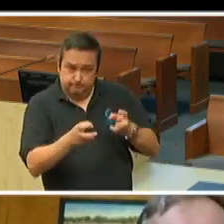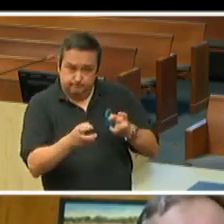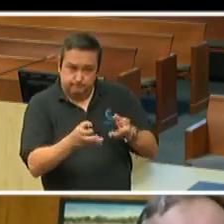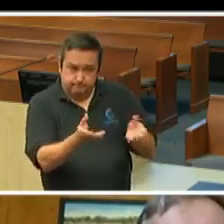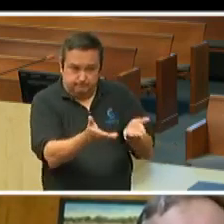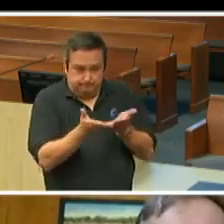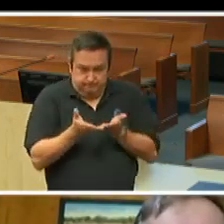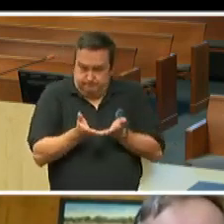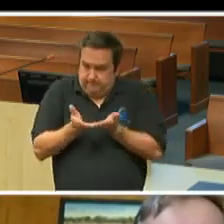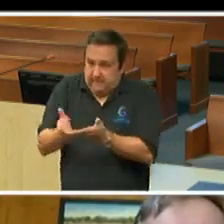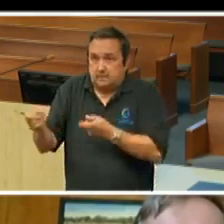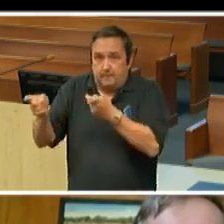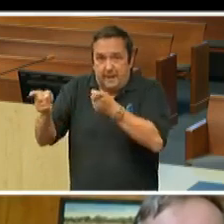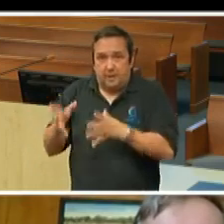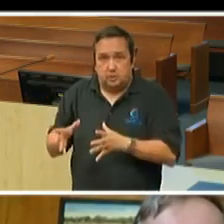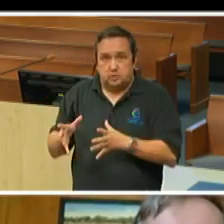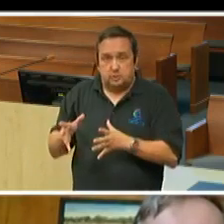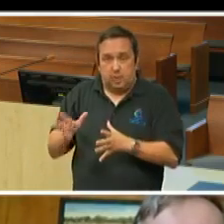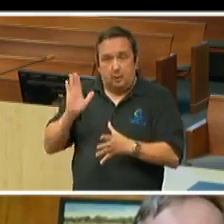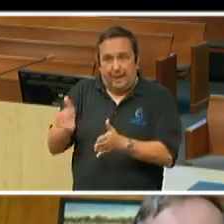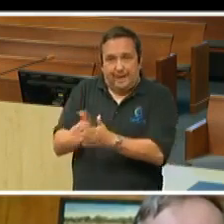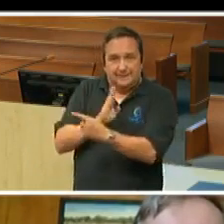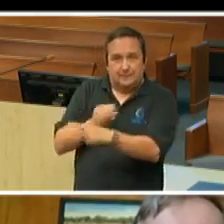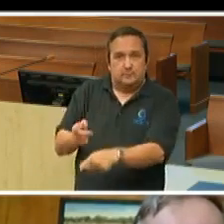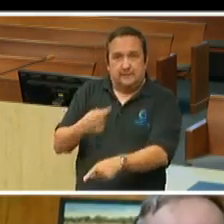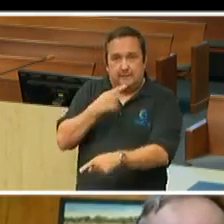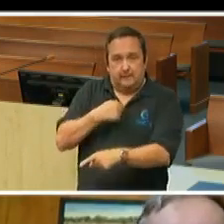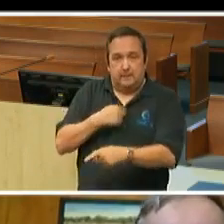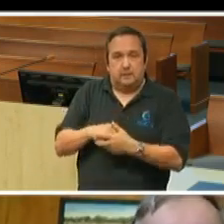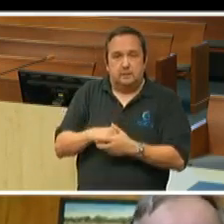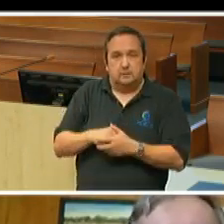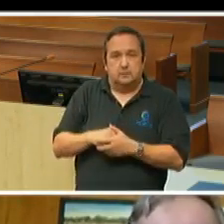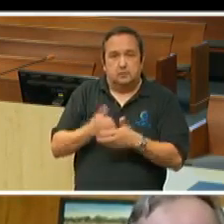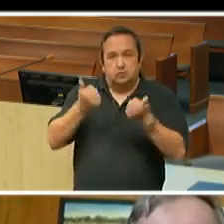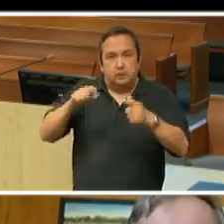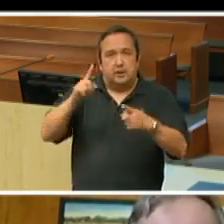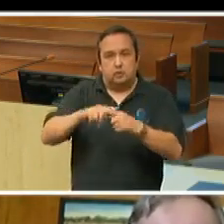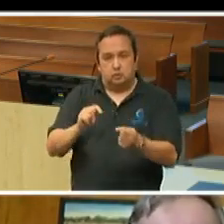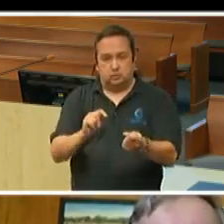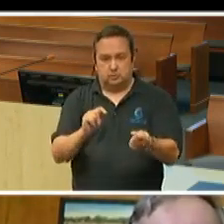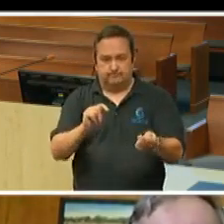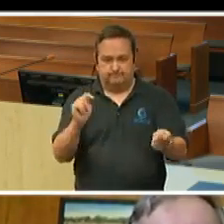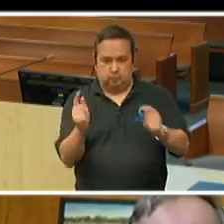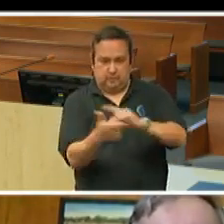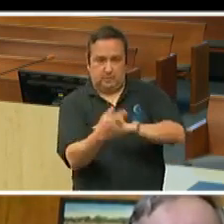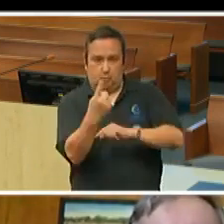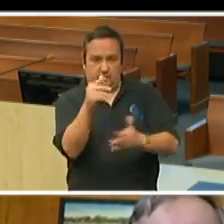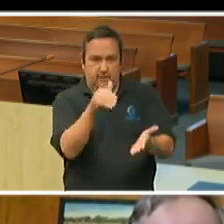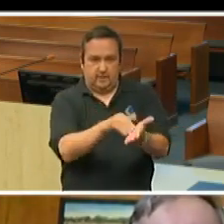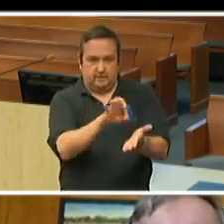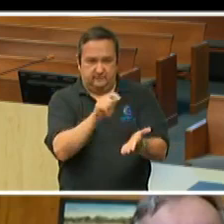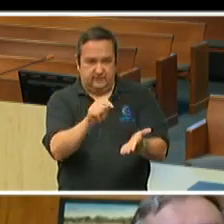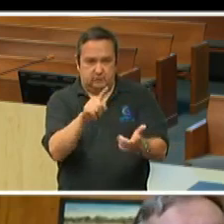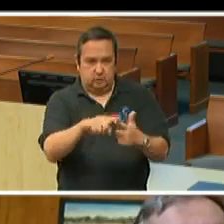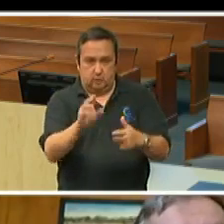to, I'm going to ask her to chime in here for a second, and try to translate that 1 per 1,000 feet into a percentage of occupancy. How does